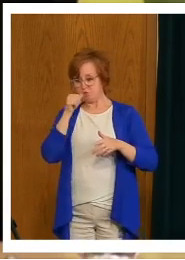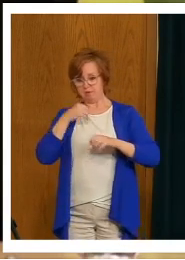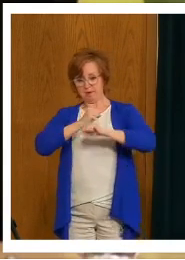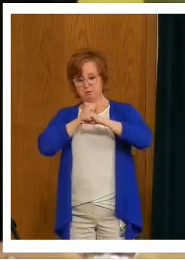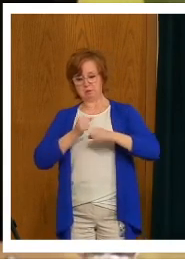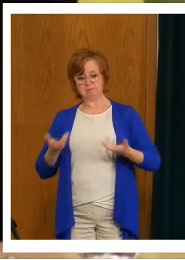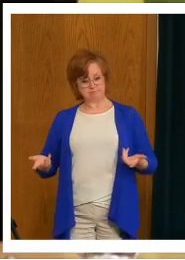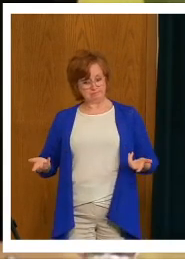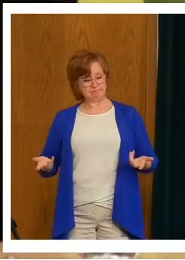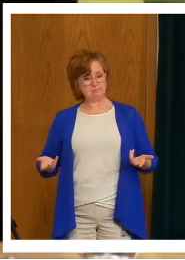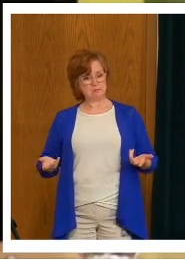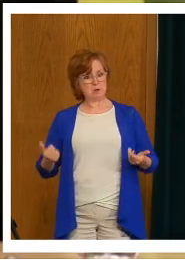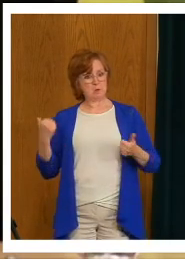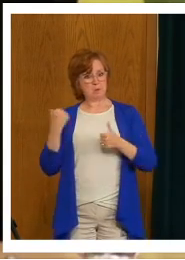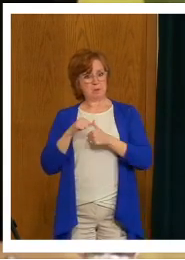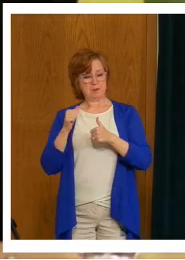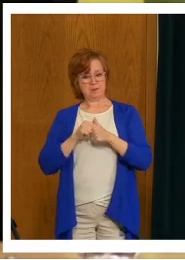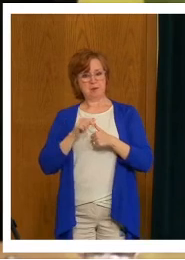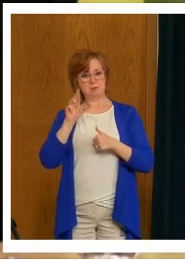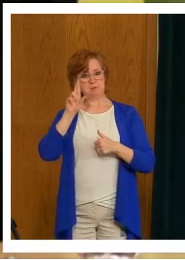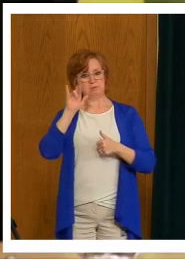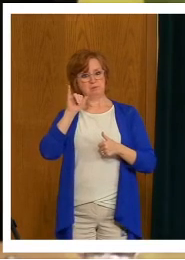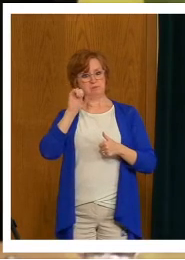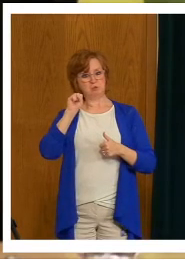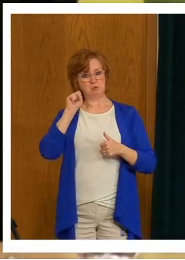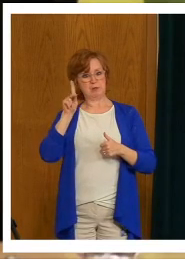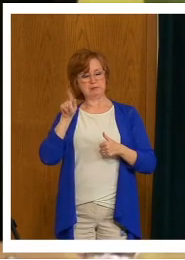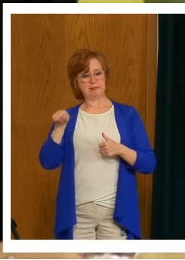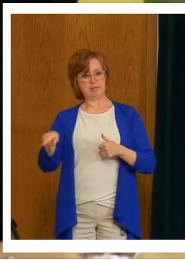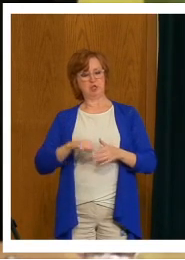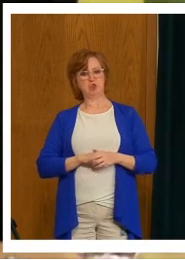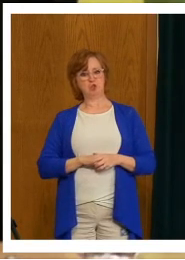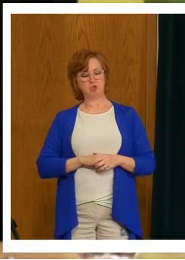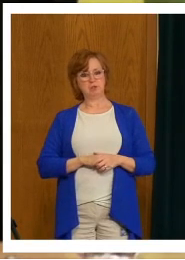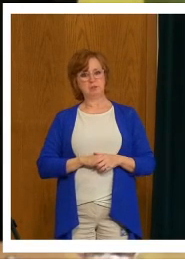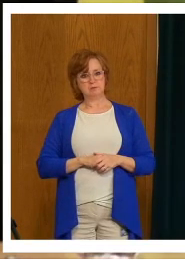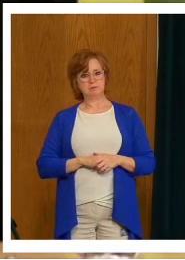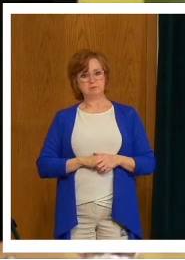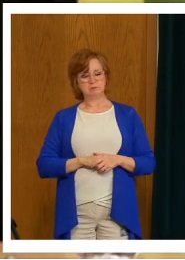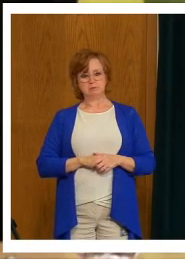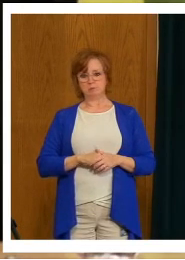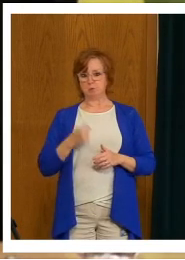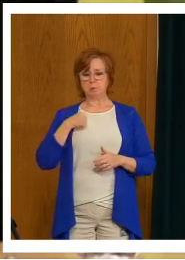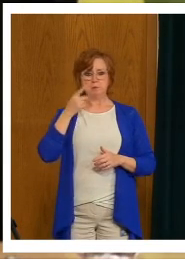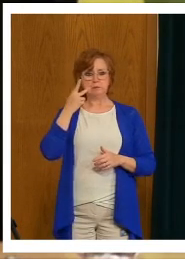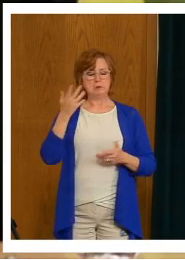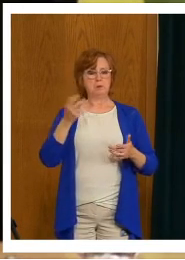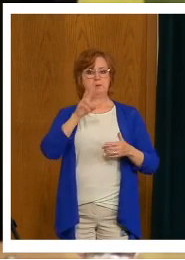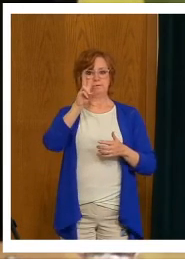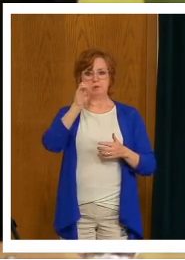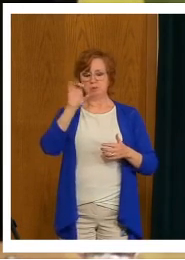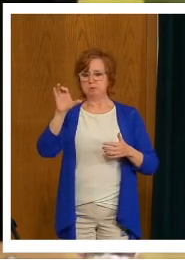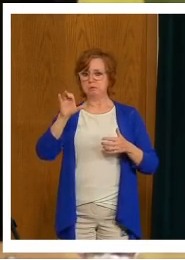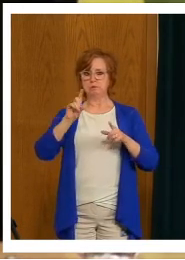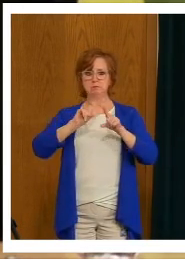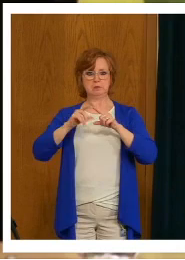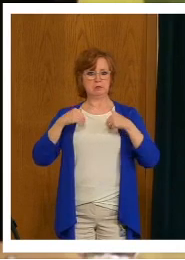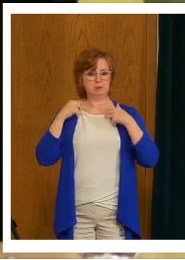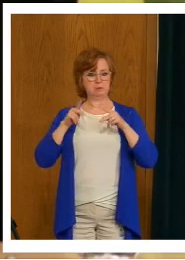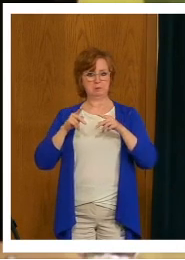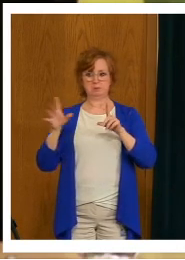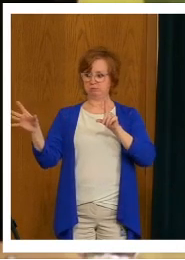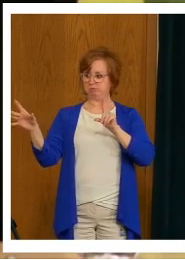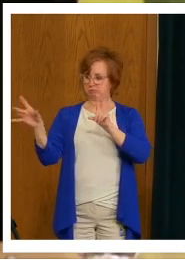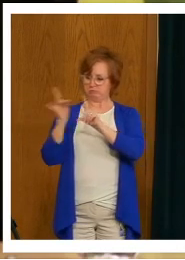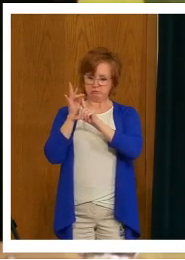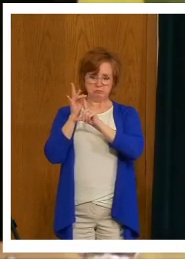And with that comes a certain degree of risk. We are seeing, with variants of concern, younger people that are getting sick